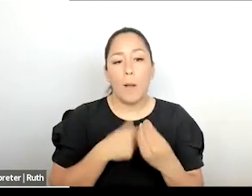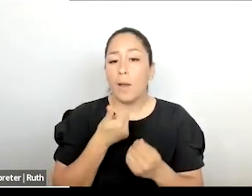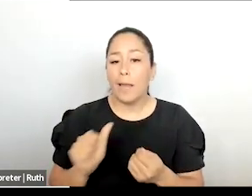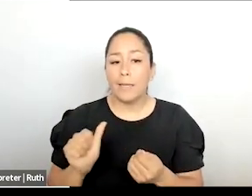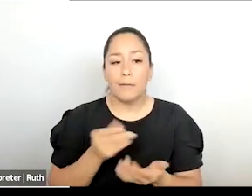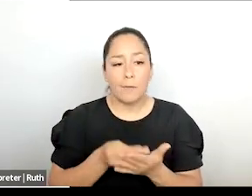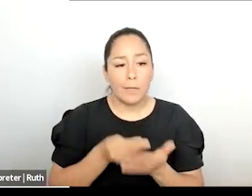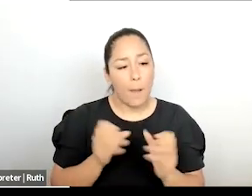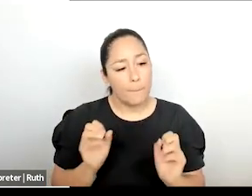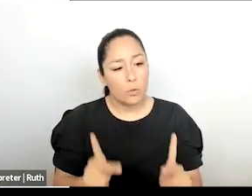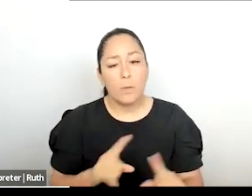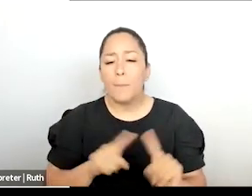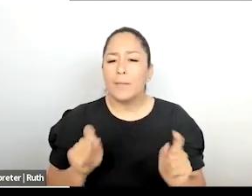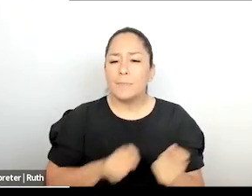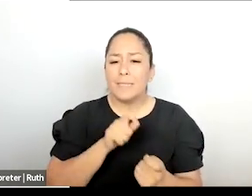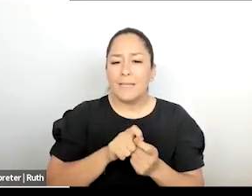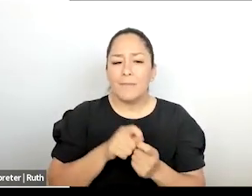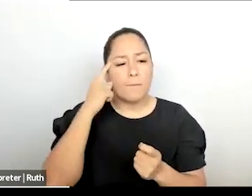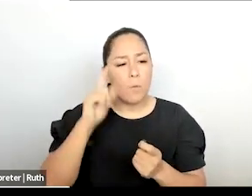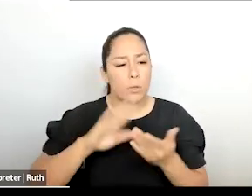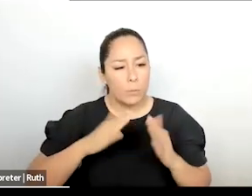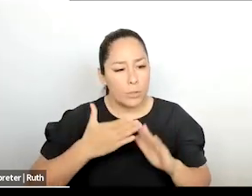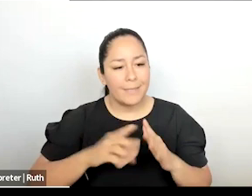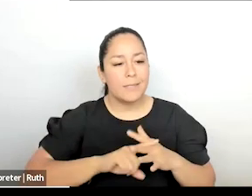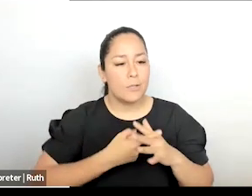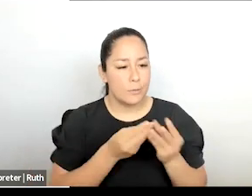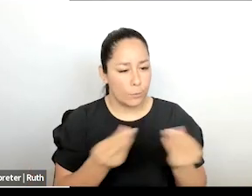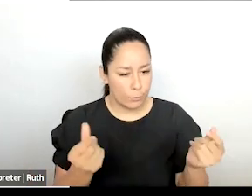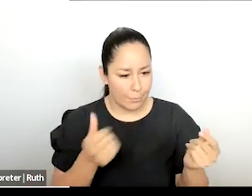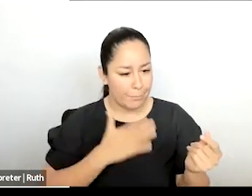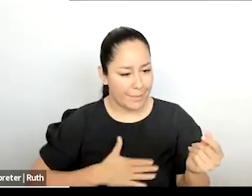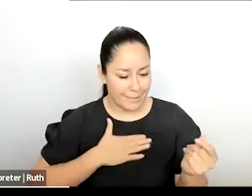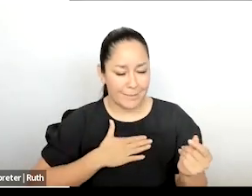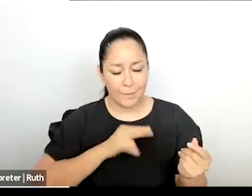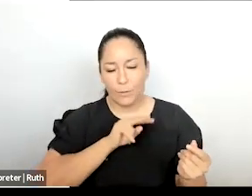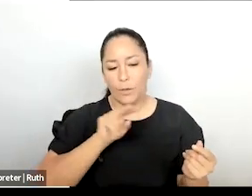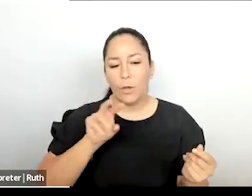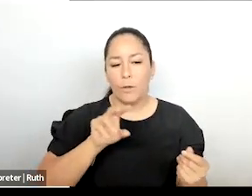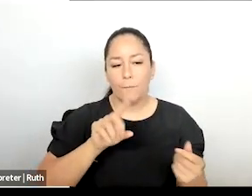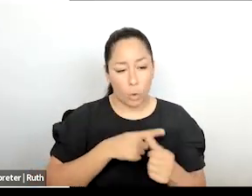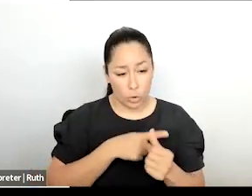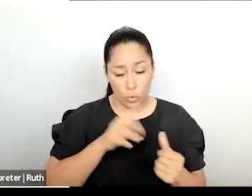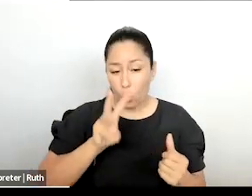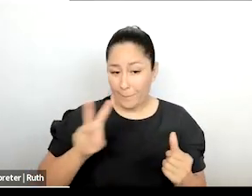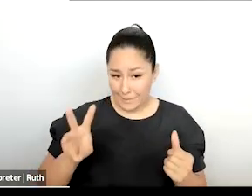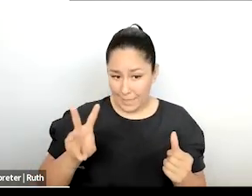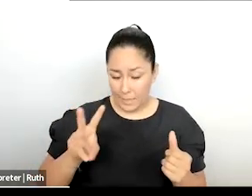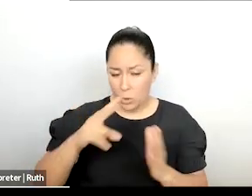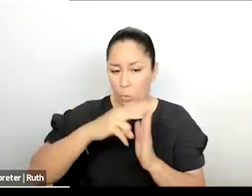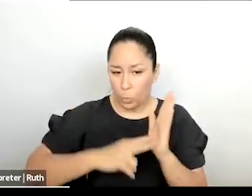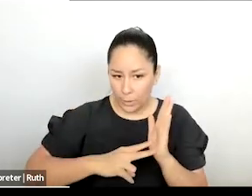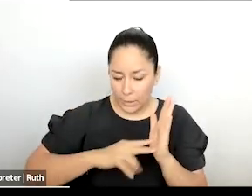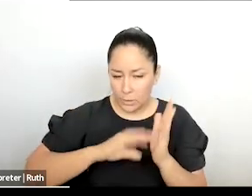funding opportunity, but particularly for community-initiated solutions, please go to the website first to read through the